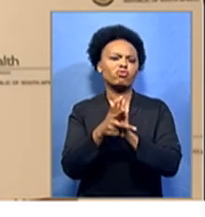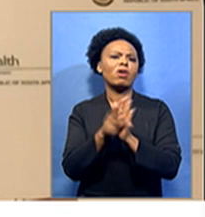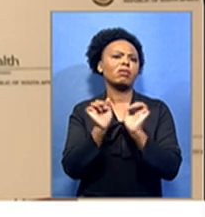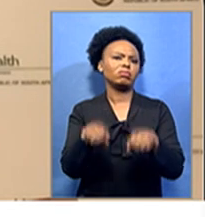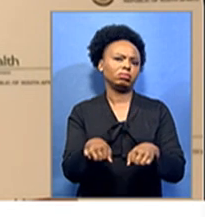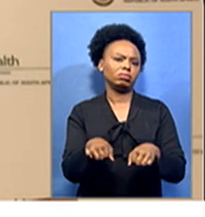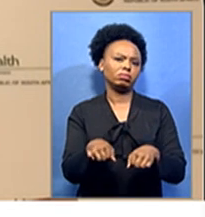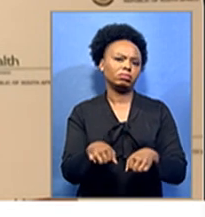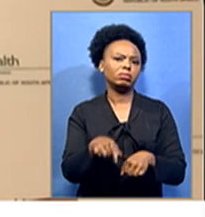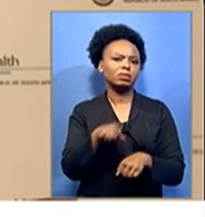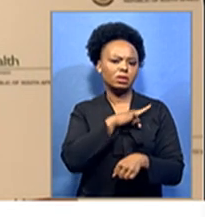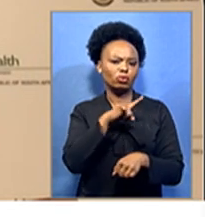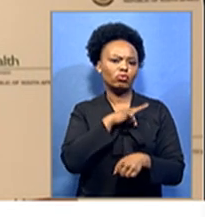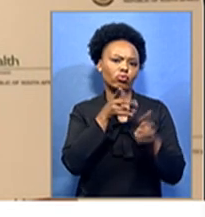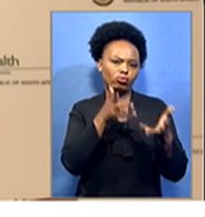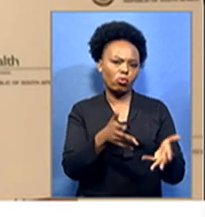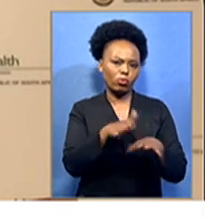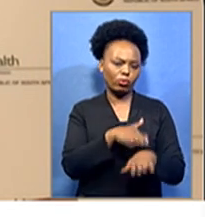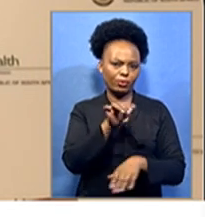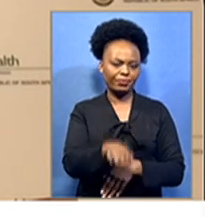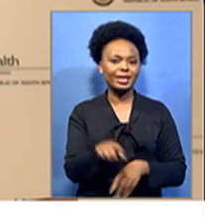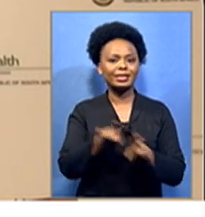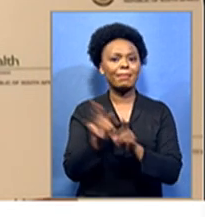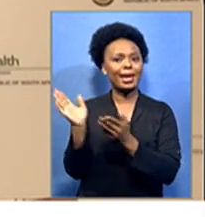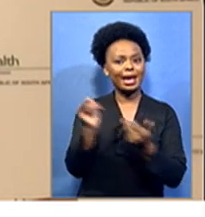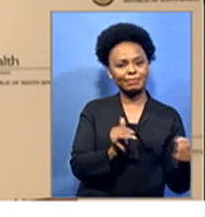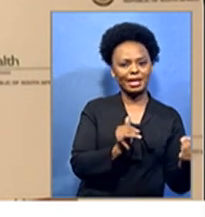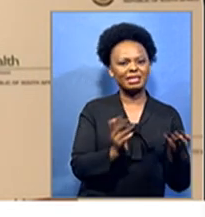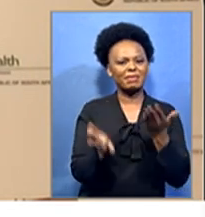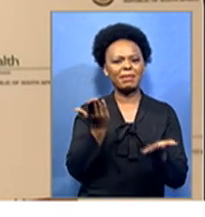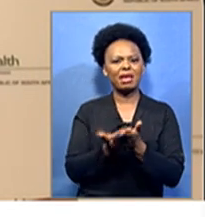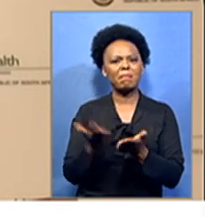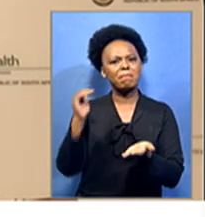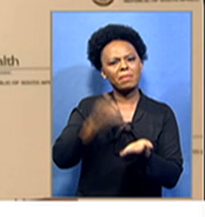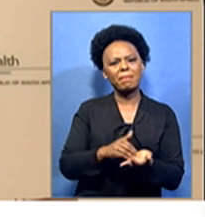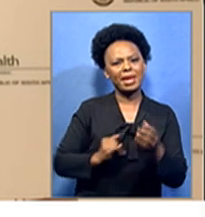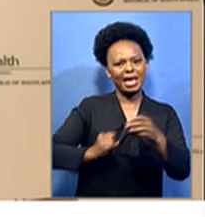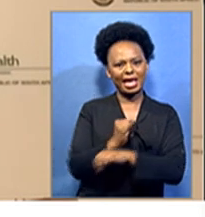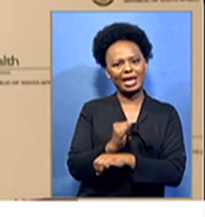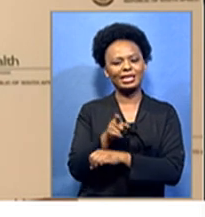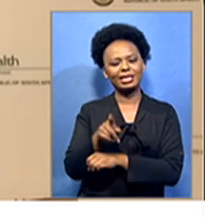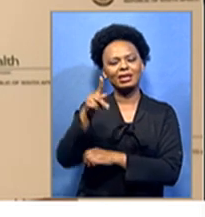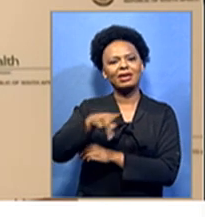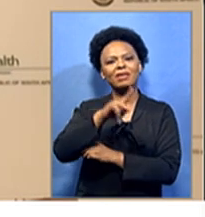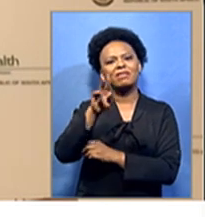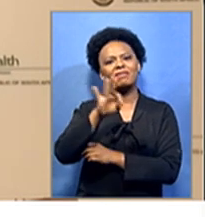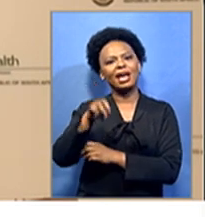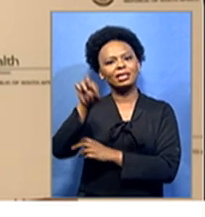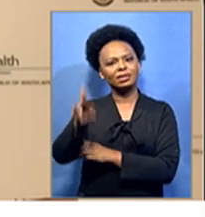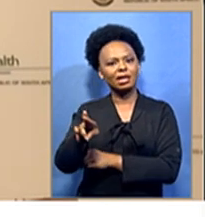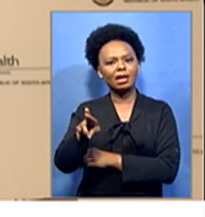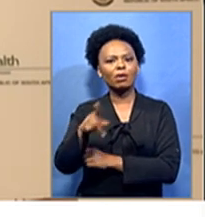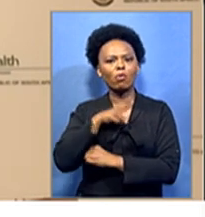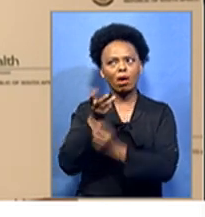happened. The one that we also expected should have come a little bit earlier is Pfizer. Even as early as this morning, we were talking to Pfizer,